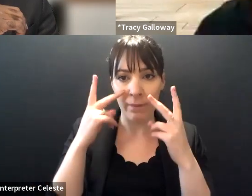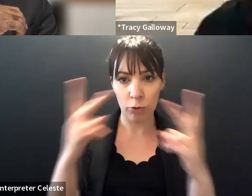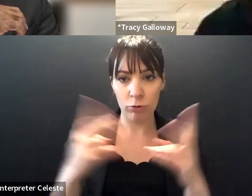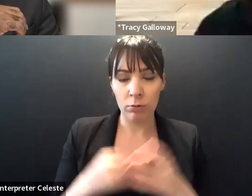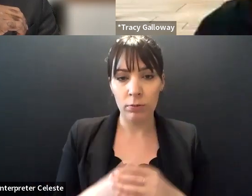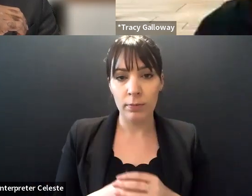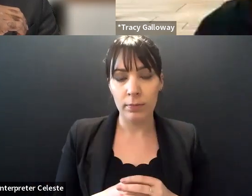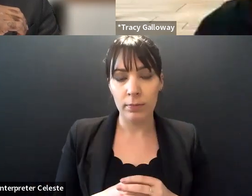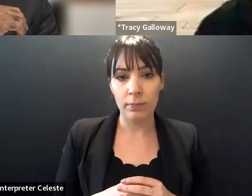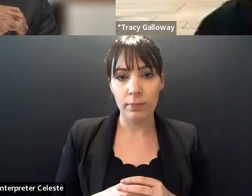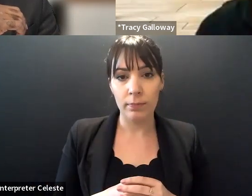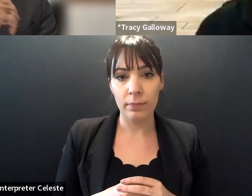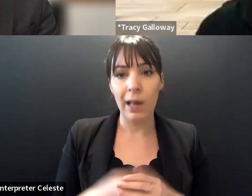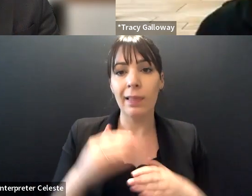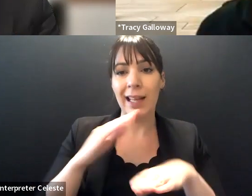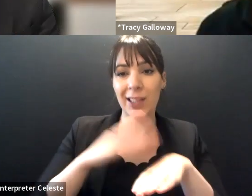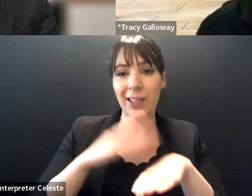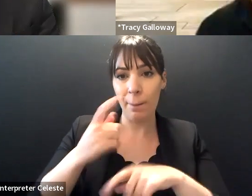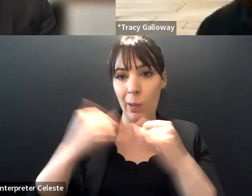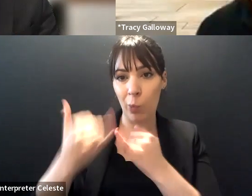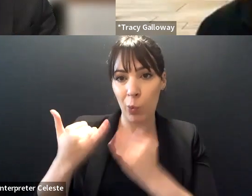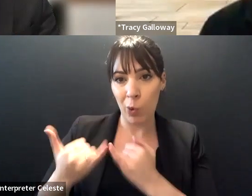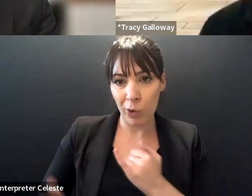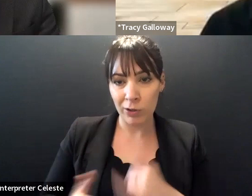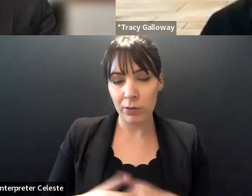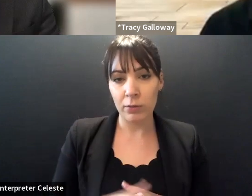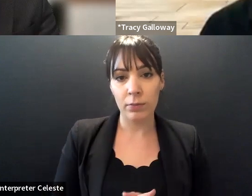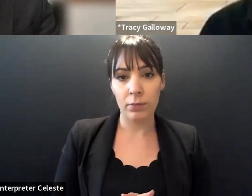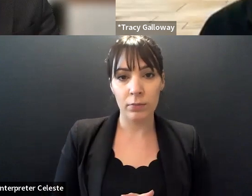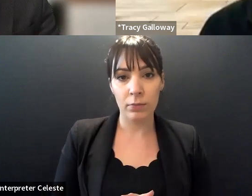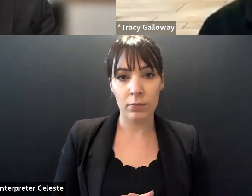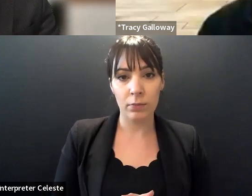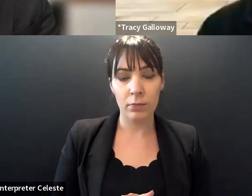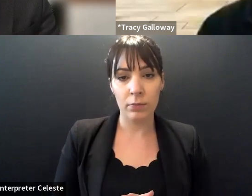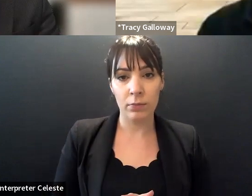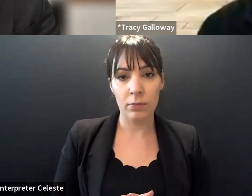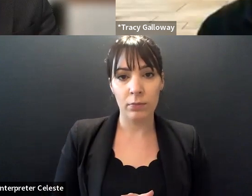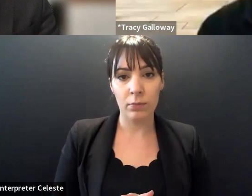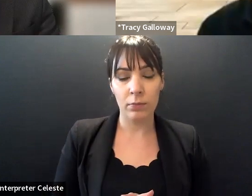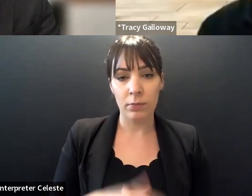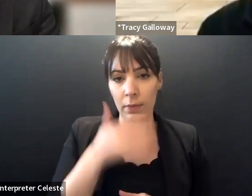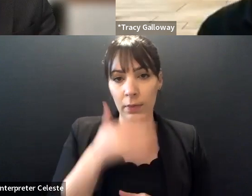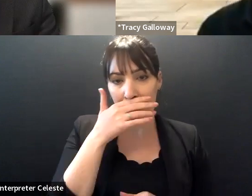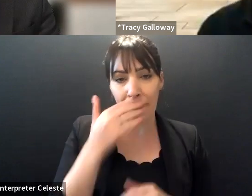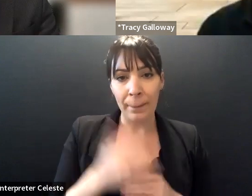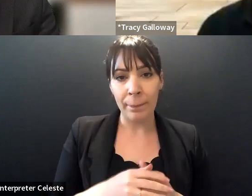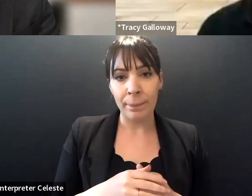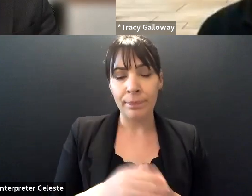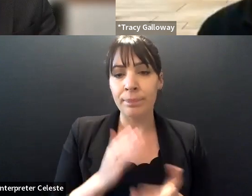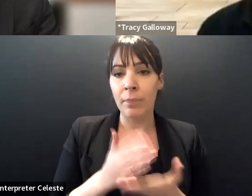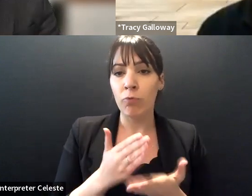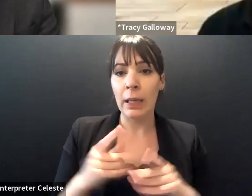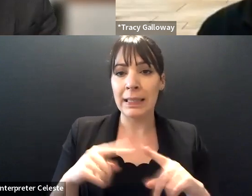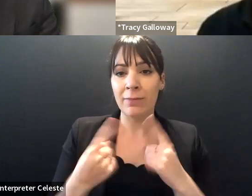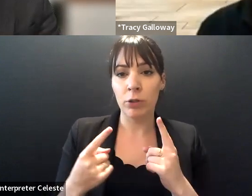has progressively deteriorated. Essential as food or water for me in my life, because it does enable me to really engage in every aspect of